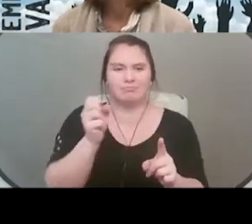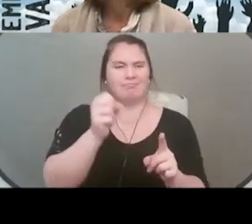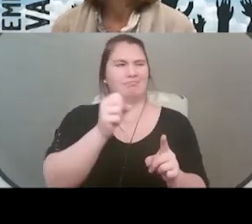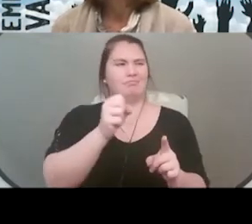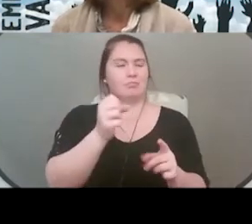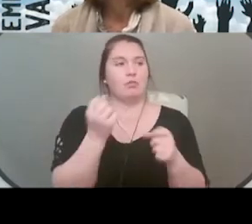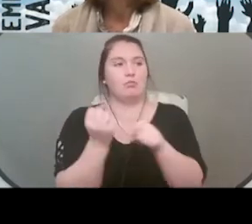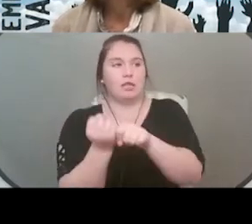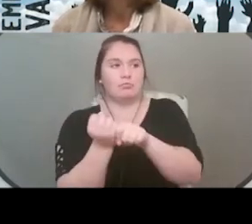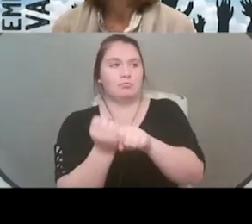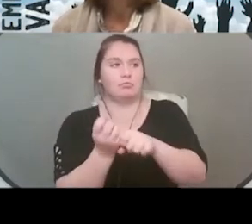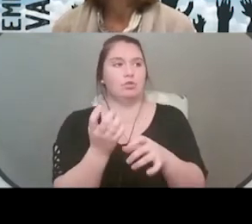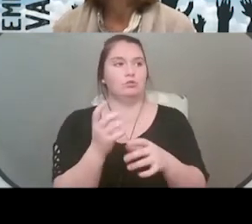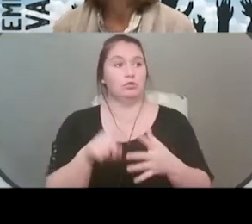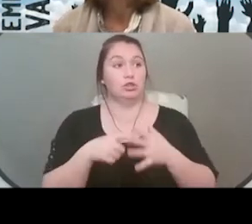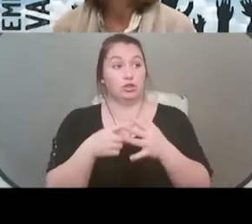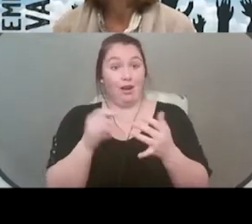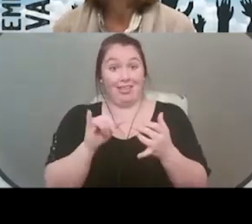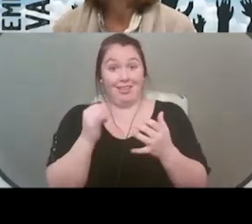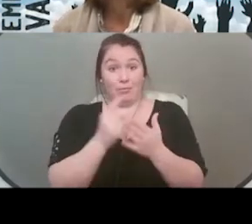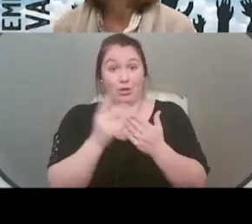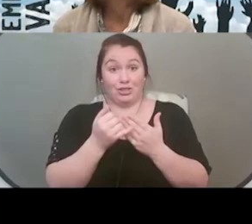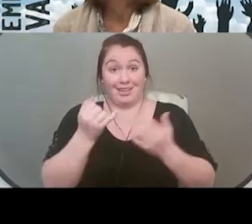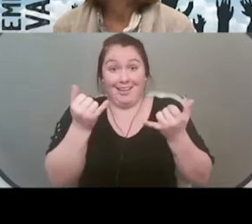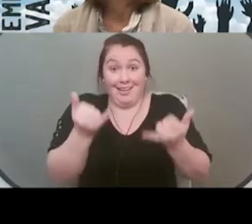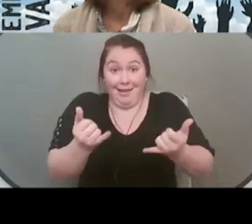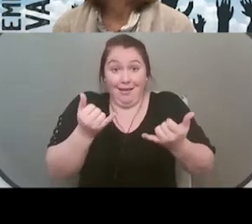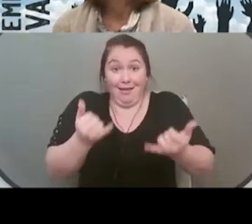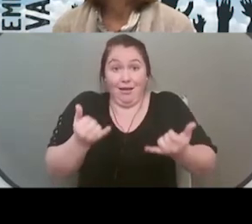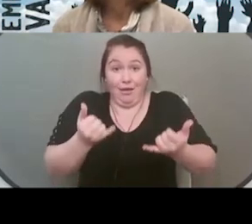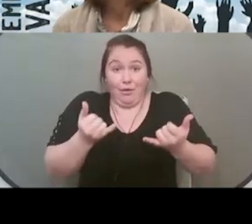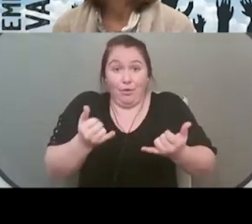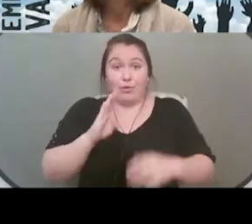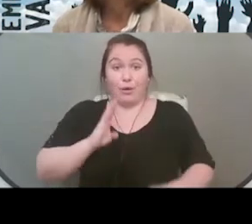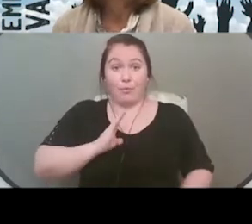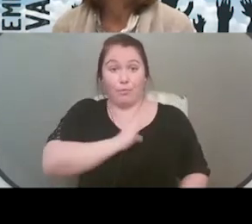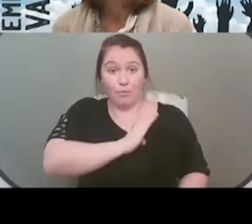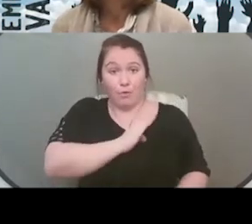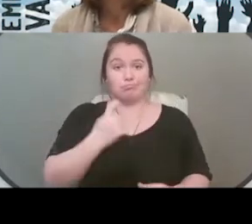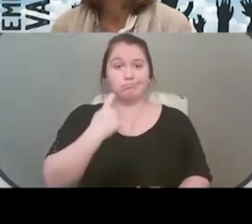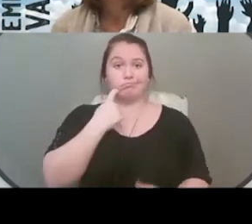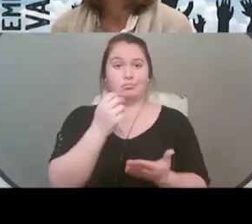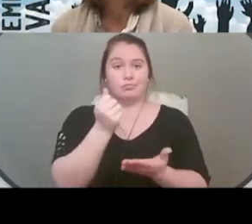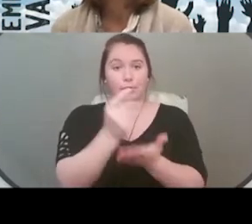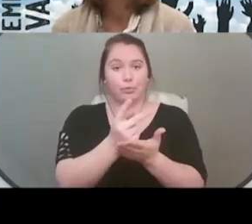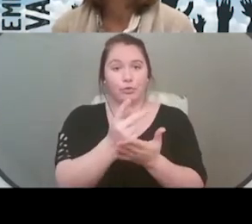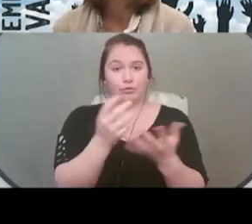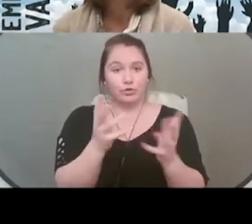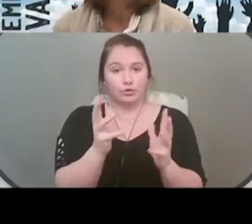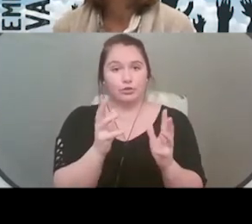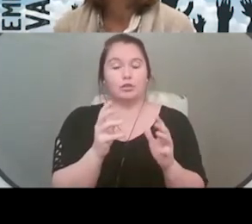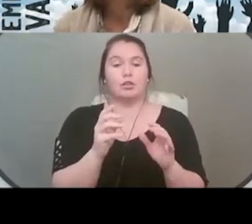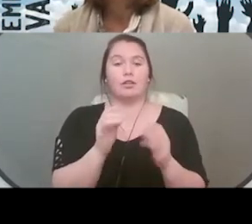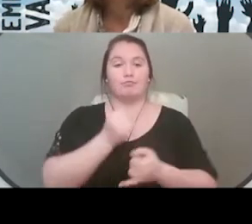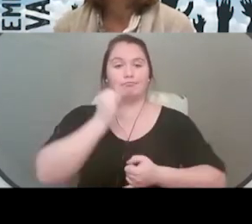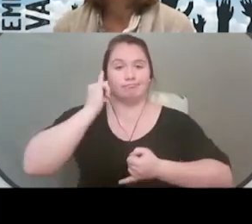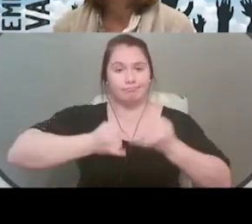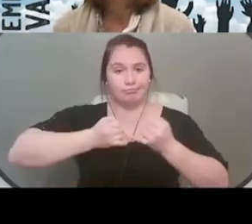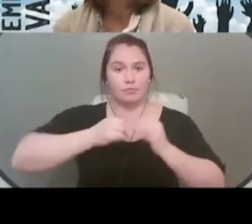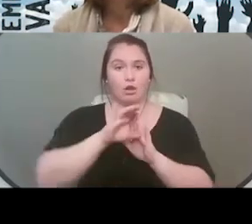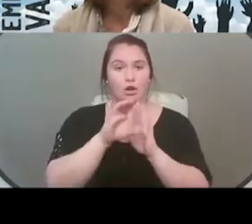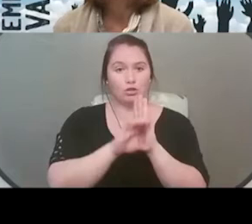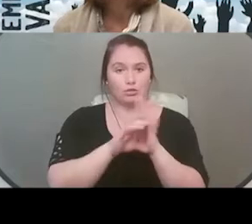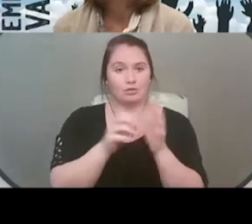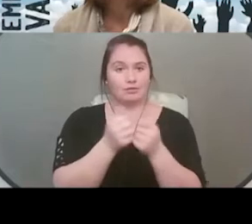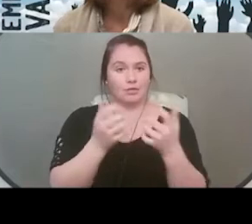is now. We're actually starting that project now. The board just approved that, and we're finalizing the contracts, and we're